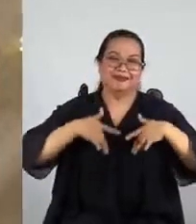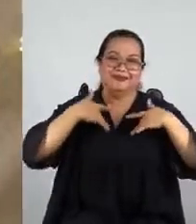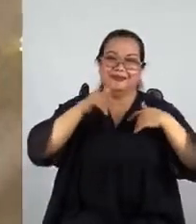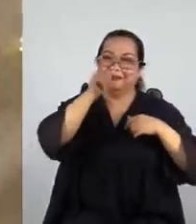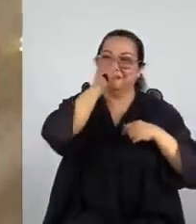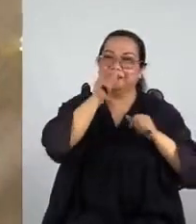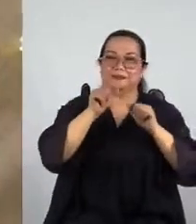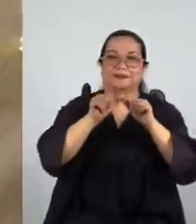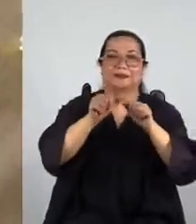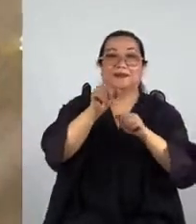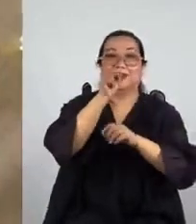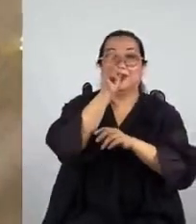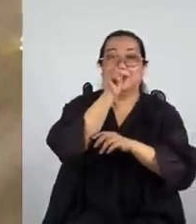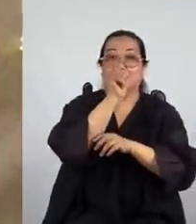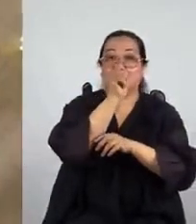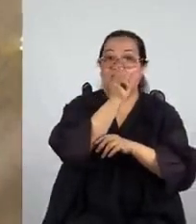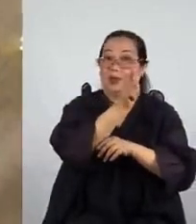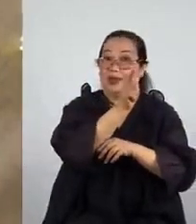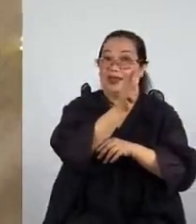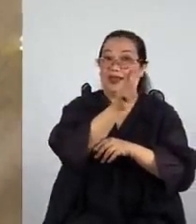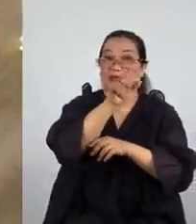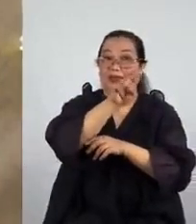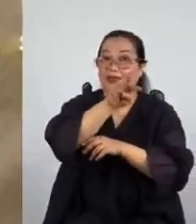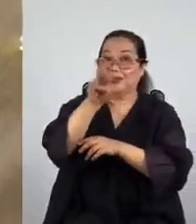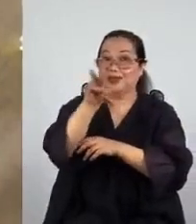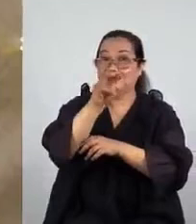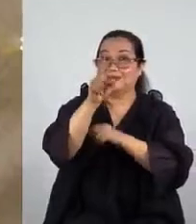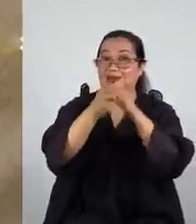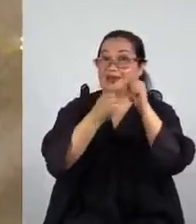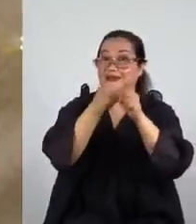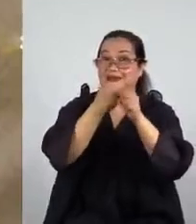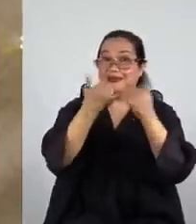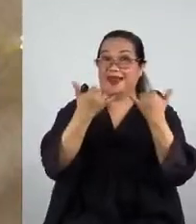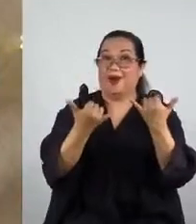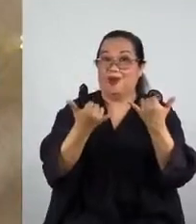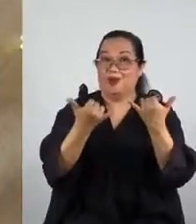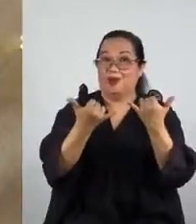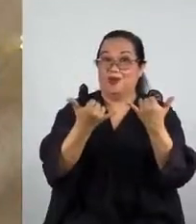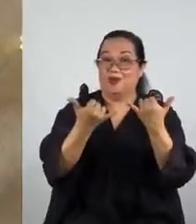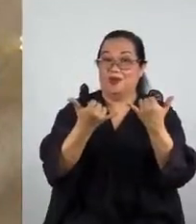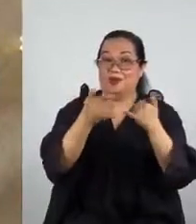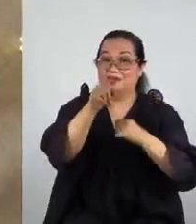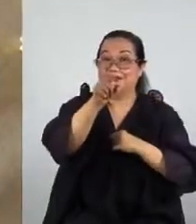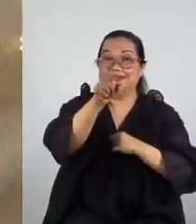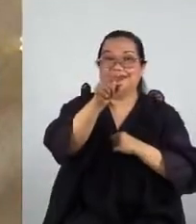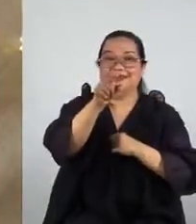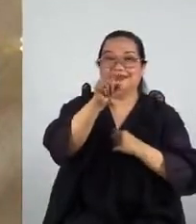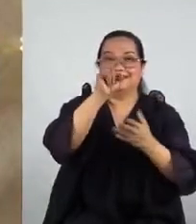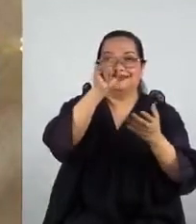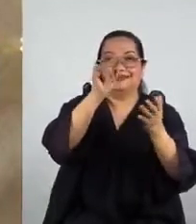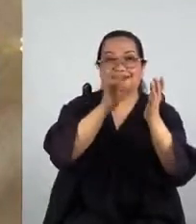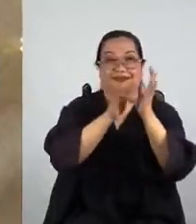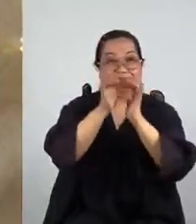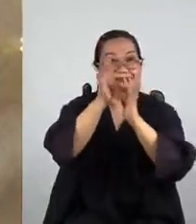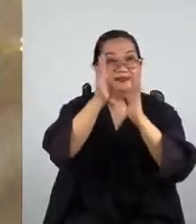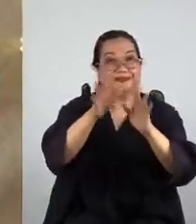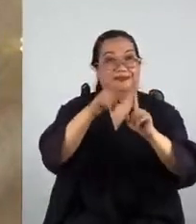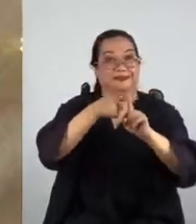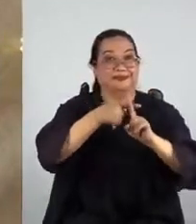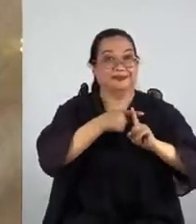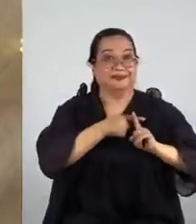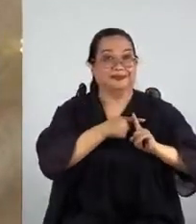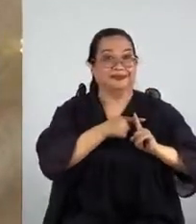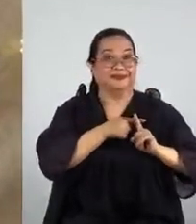Now, 2022 is now before us. Are you already a believer in Christ?